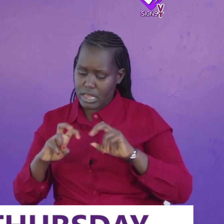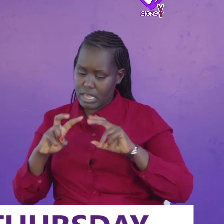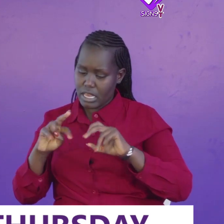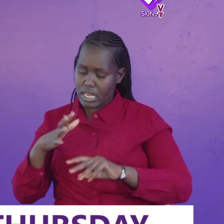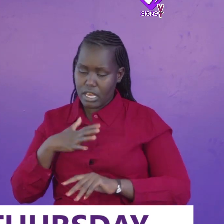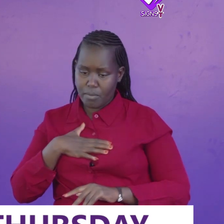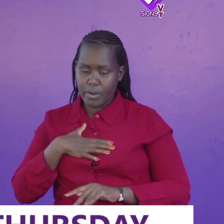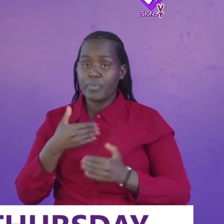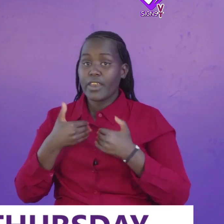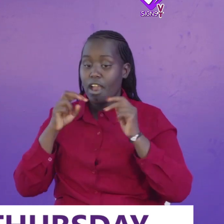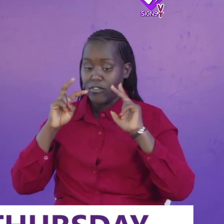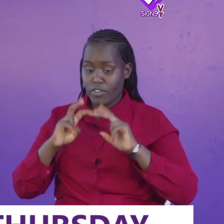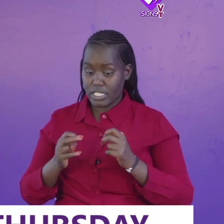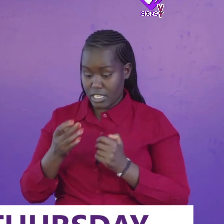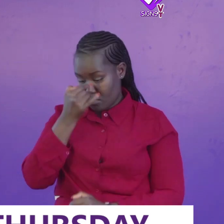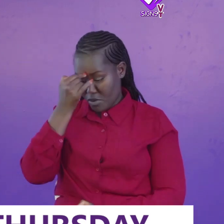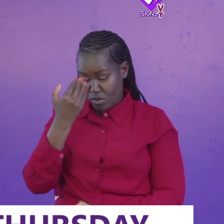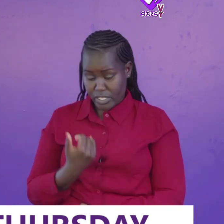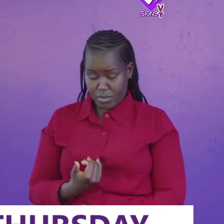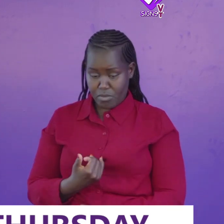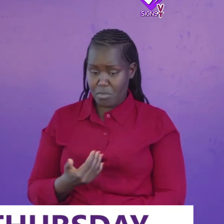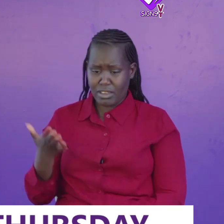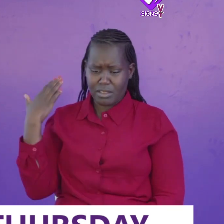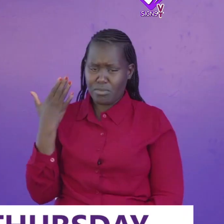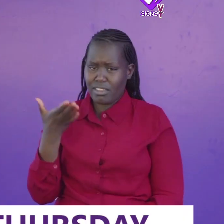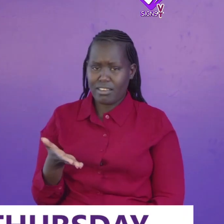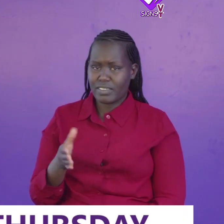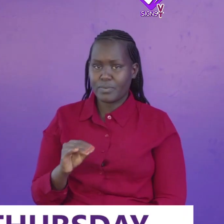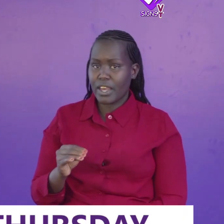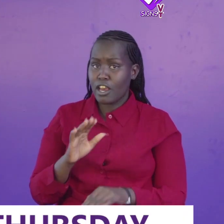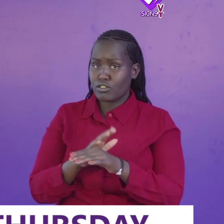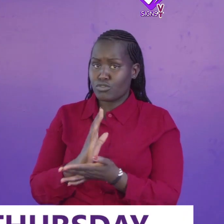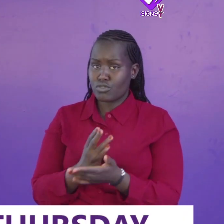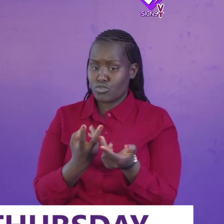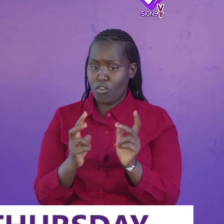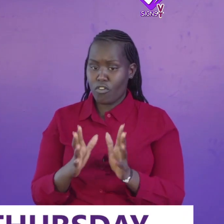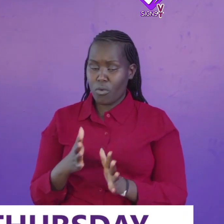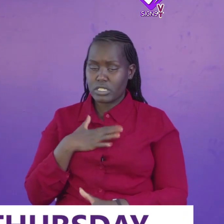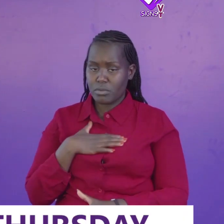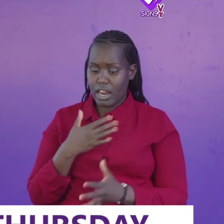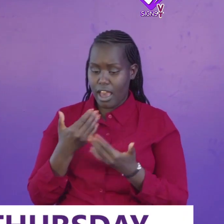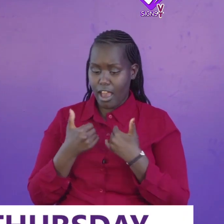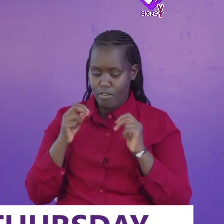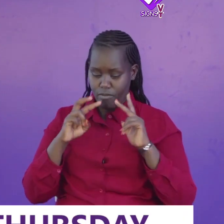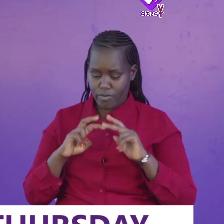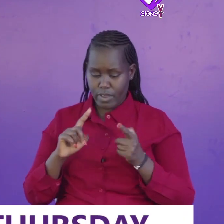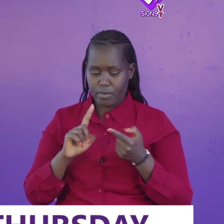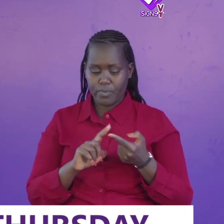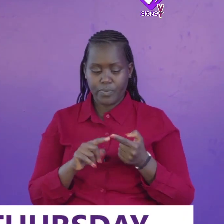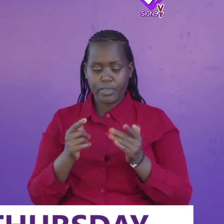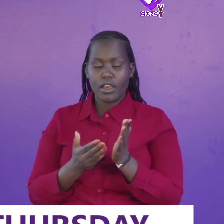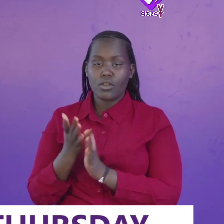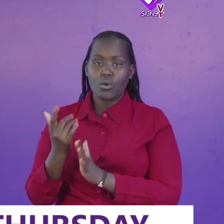sasa kuwadanganya. Juu mimi sikuwa zamani, si ndio my friends, my viewers. Sikuwa zamani lakini I have a research hapa. Number 1 tunaambiwa ni through